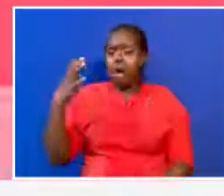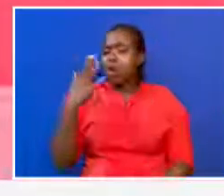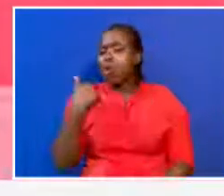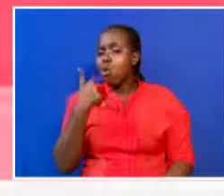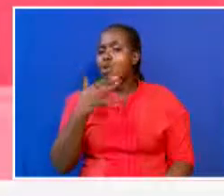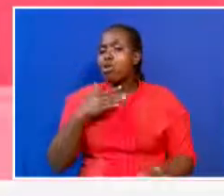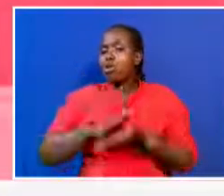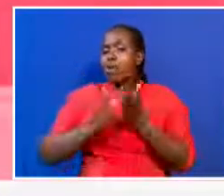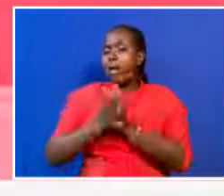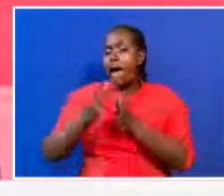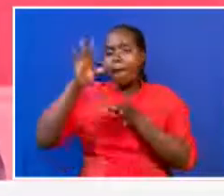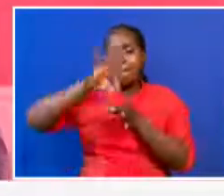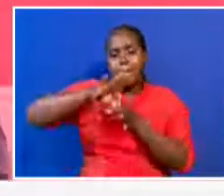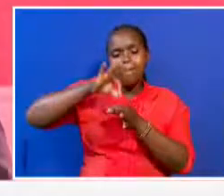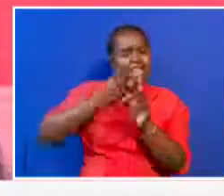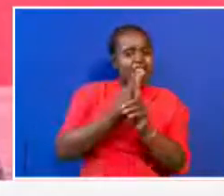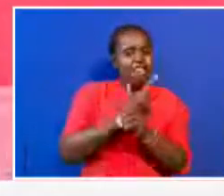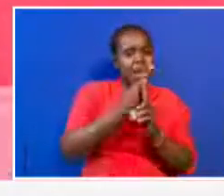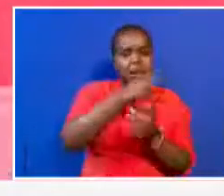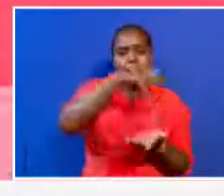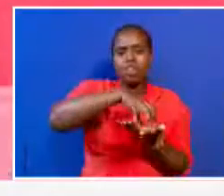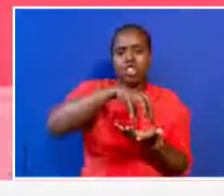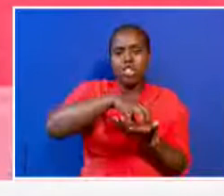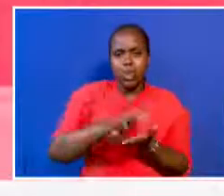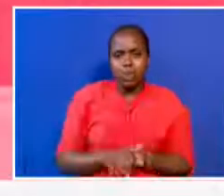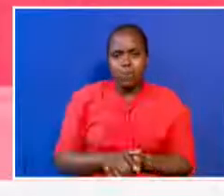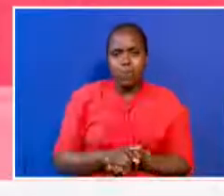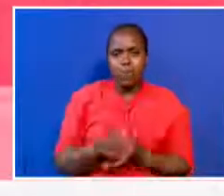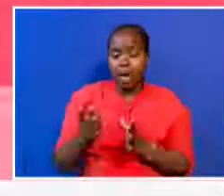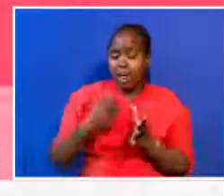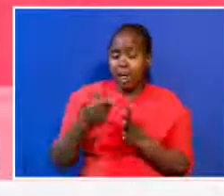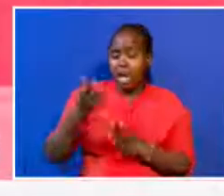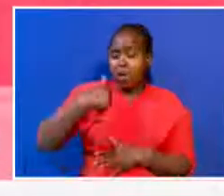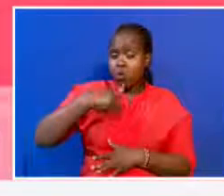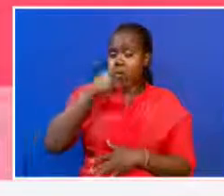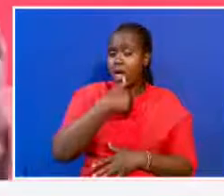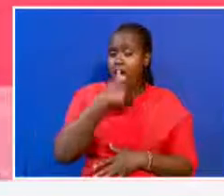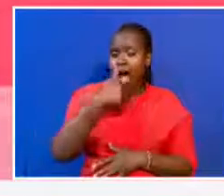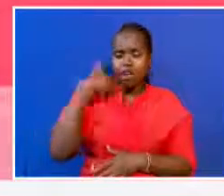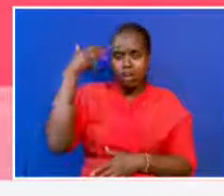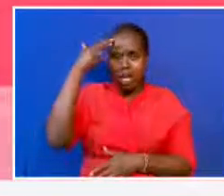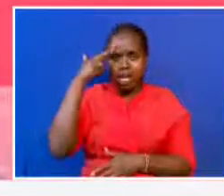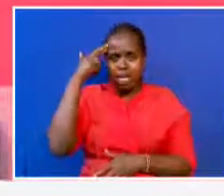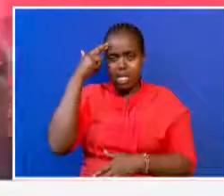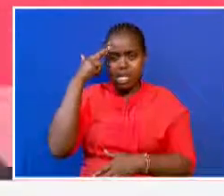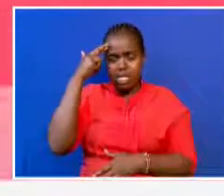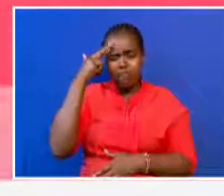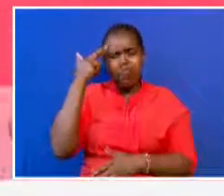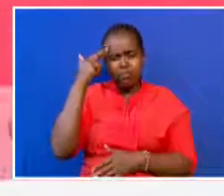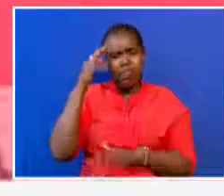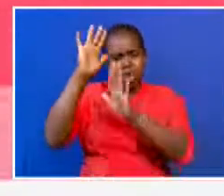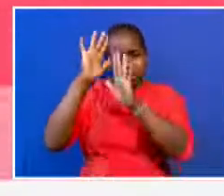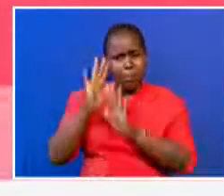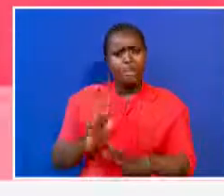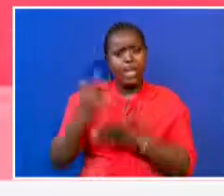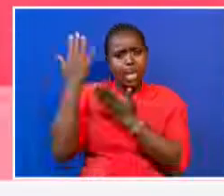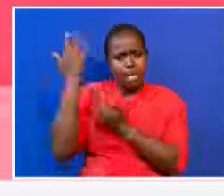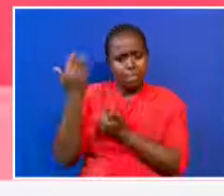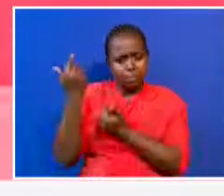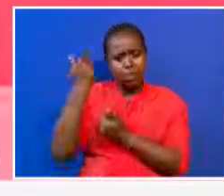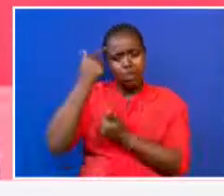to be elected in various offices, so that we can have a reasonable expectation